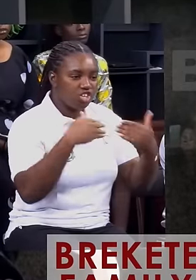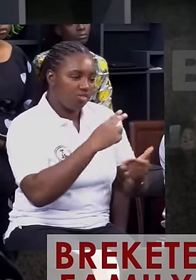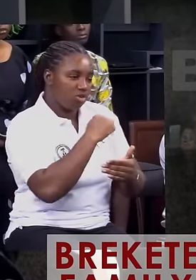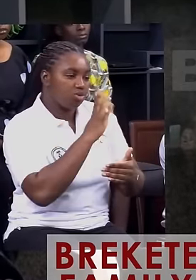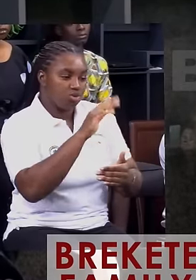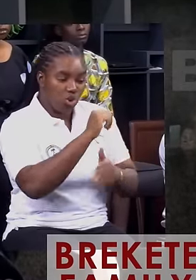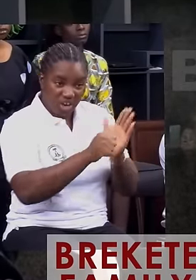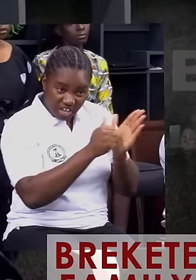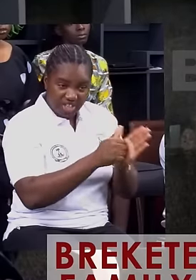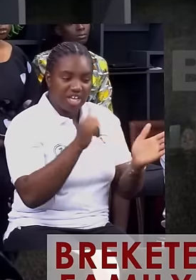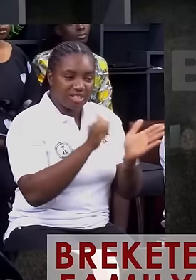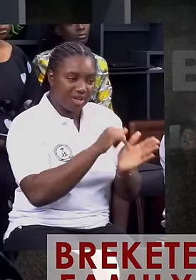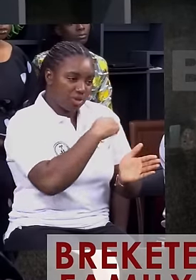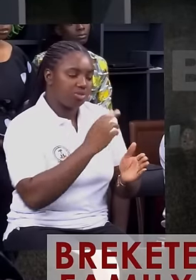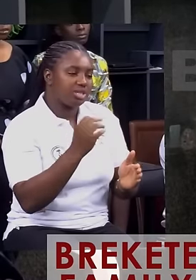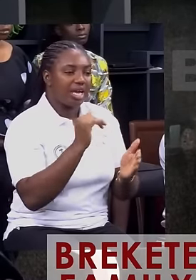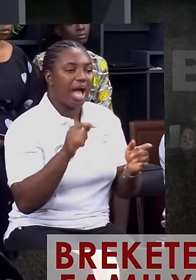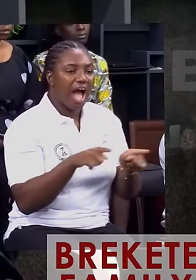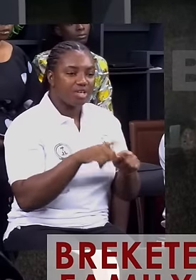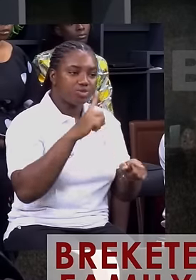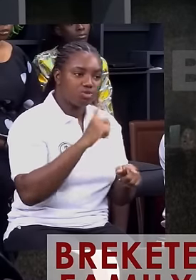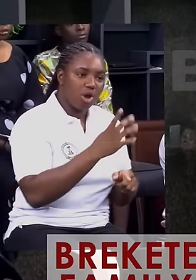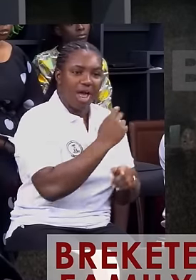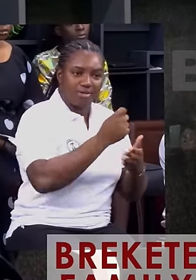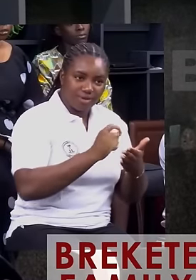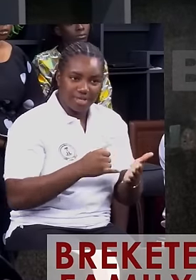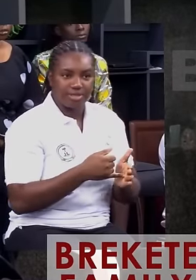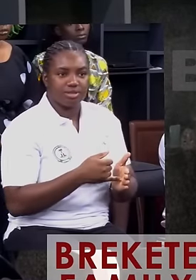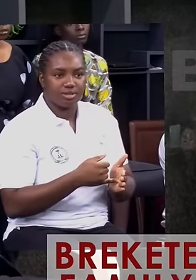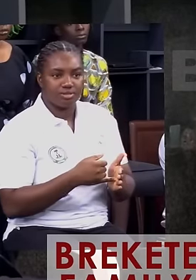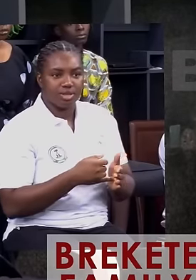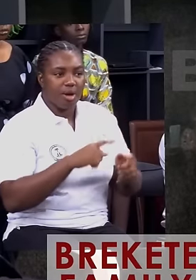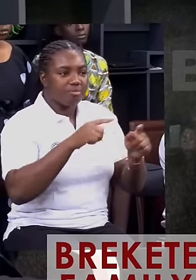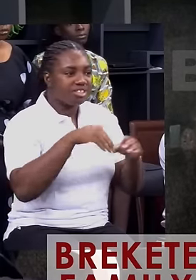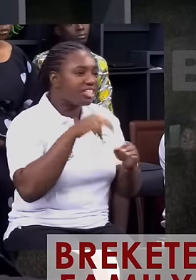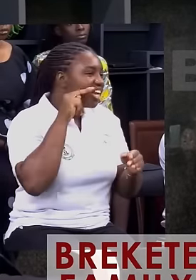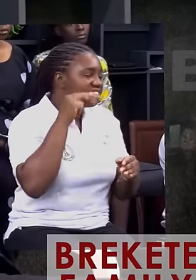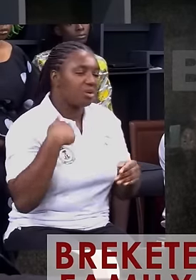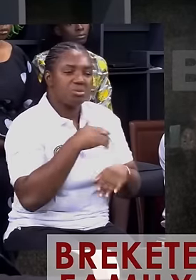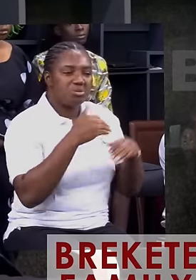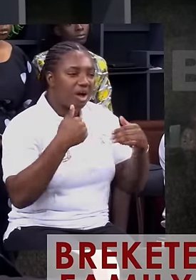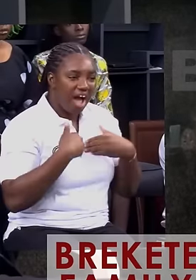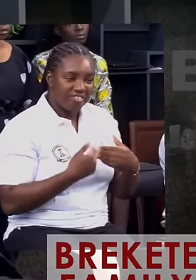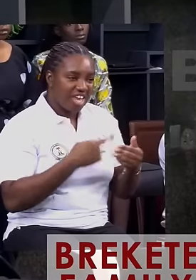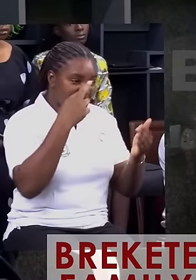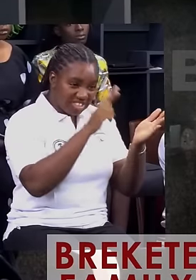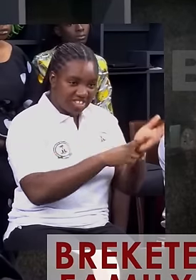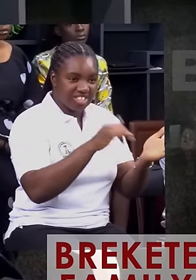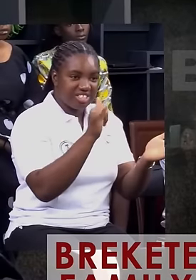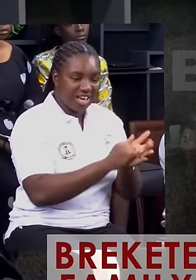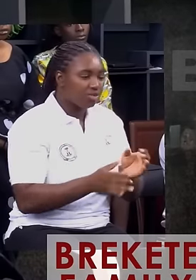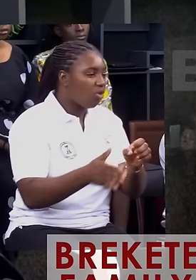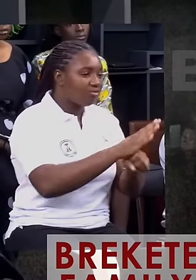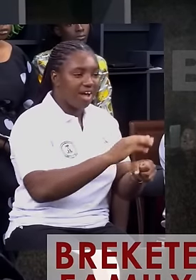your age, the hospital take it as the truth and they document it. Unfortunately, in Nigeria, we don't even have a registry that covers everything,